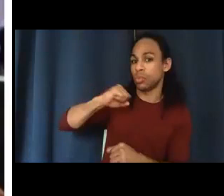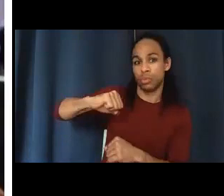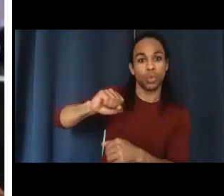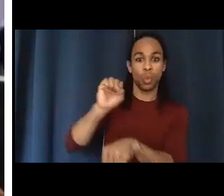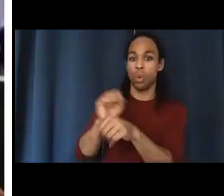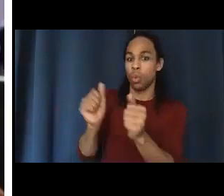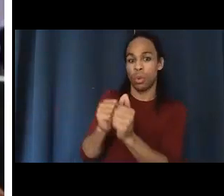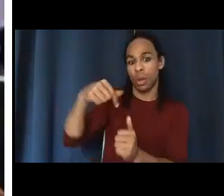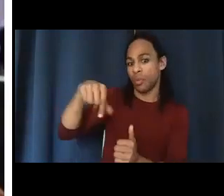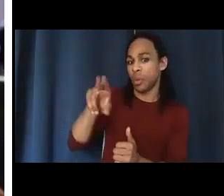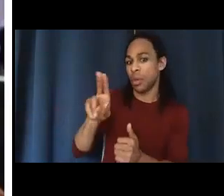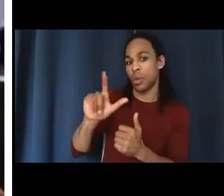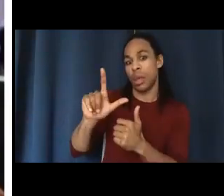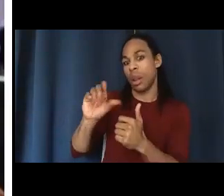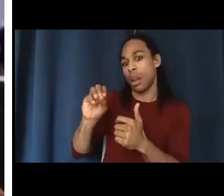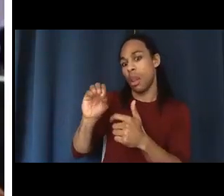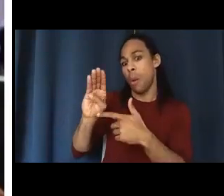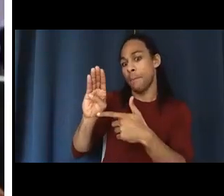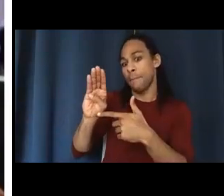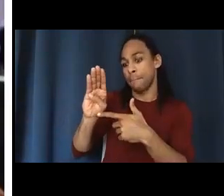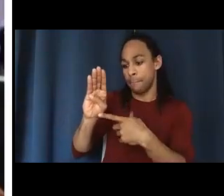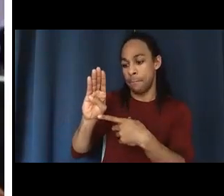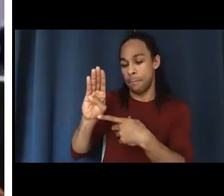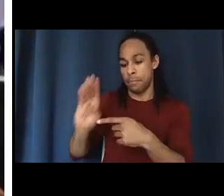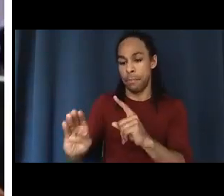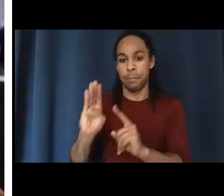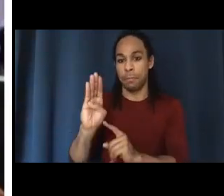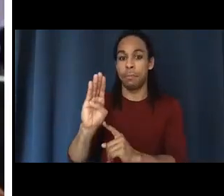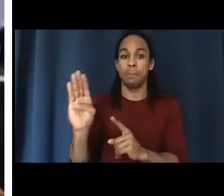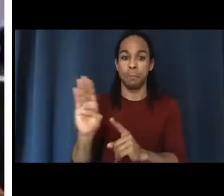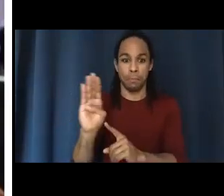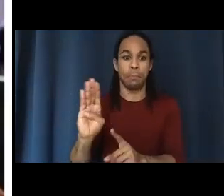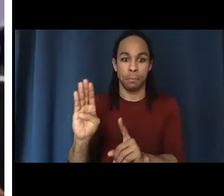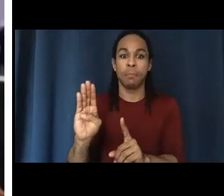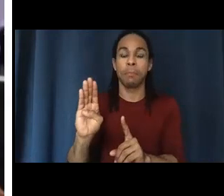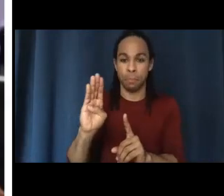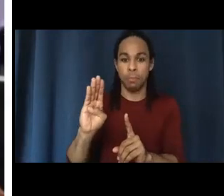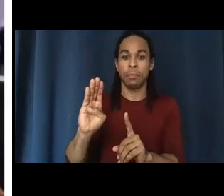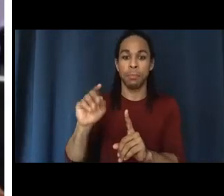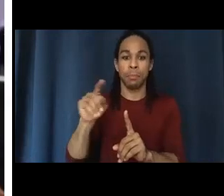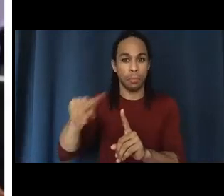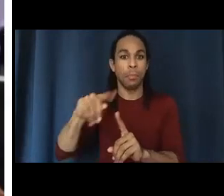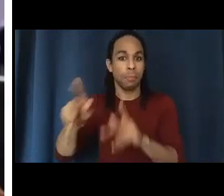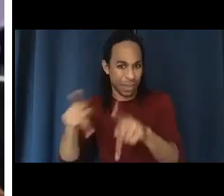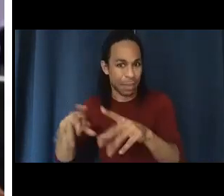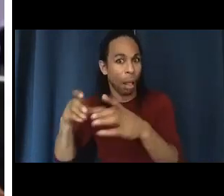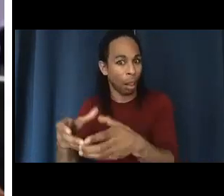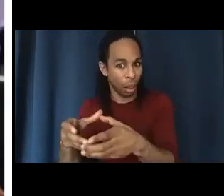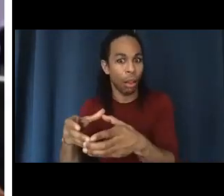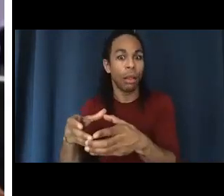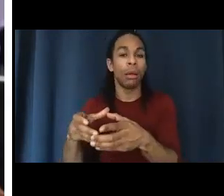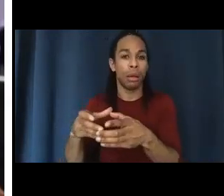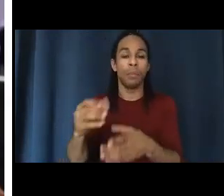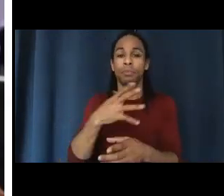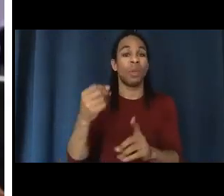above all, and he has been talking about his hatred and